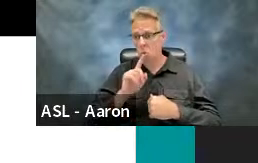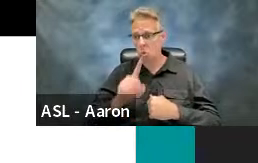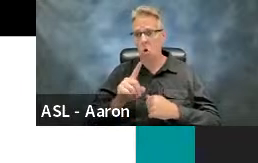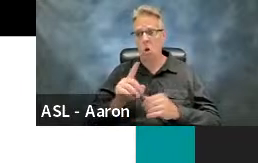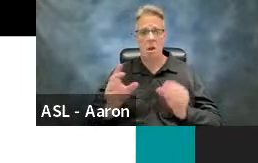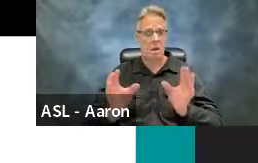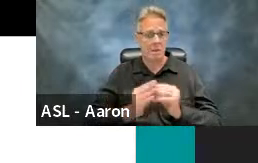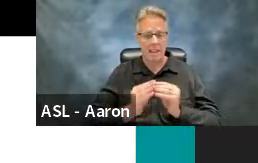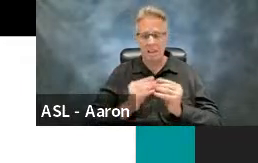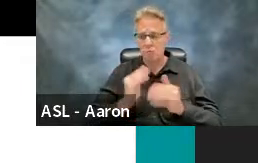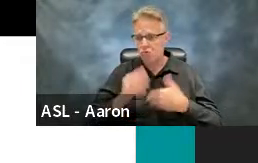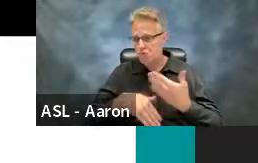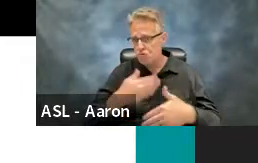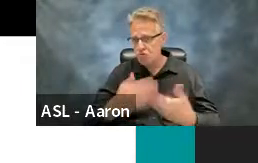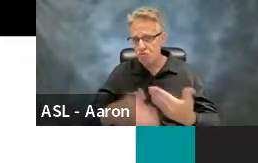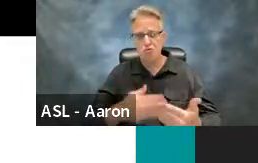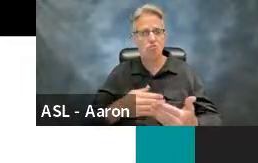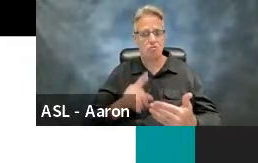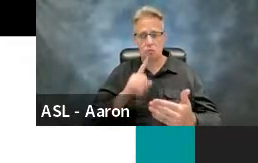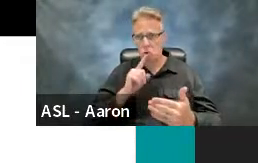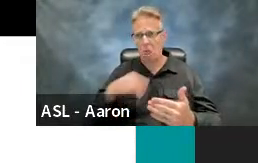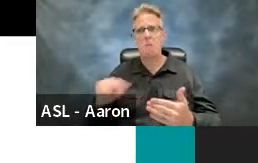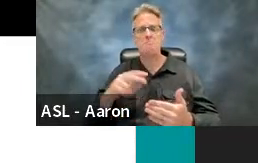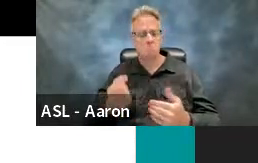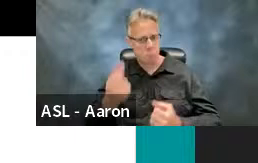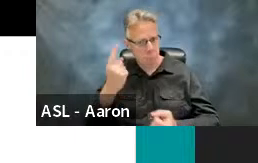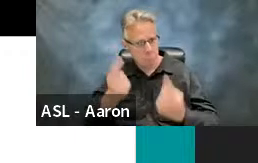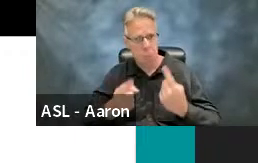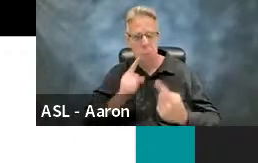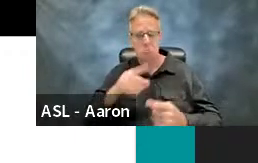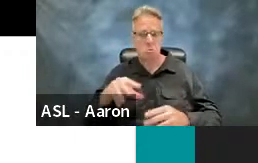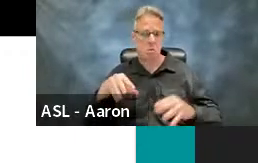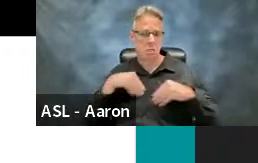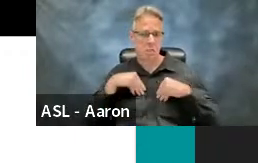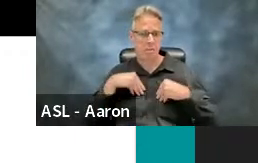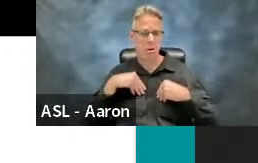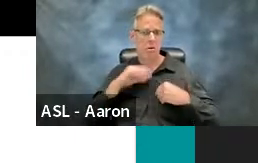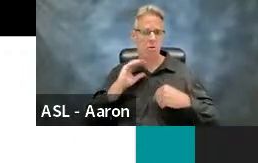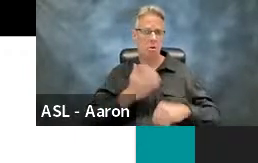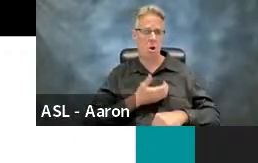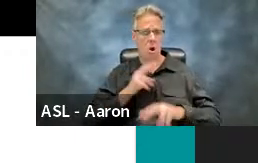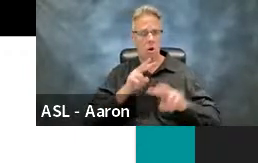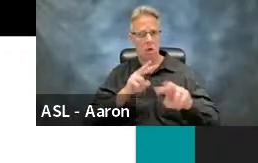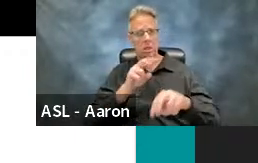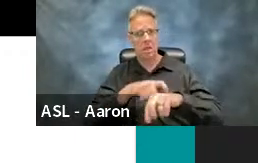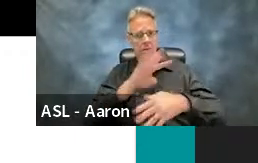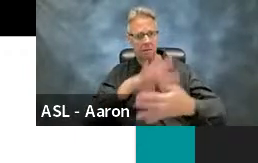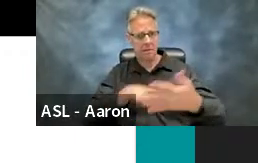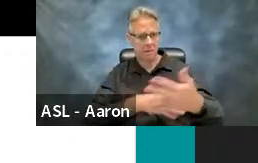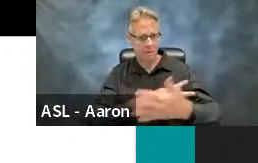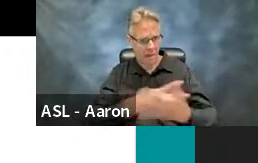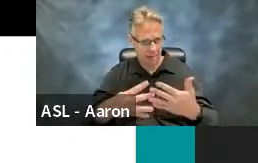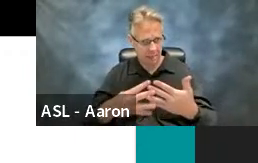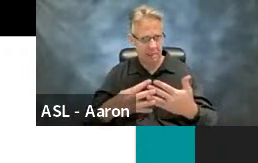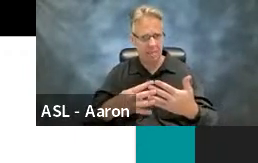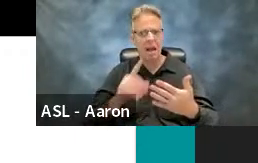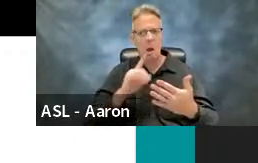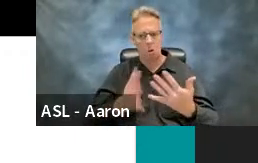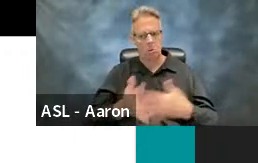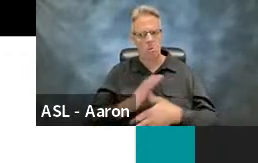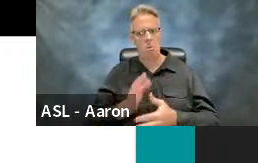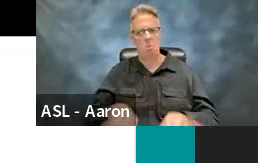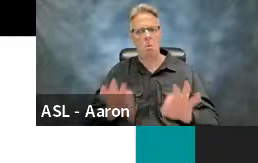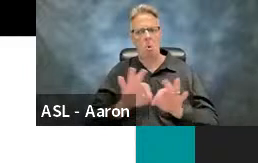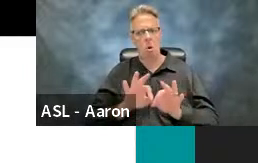meeting. They were very accepting of our timeline and the necessity to keep the